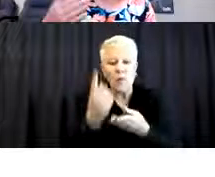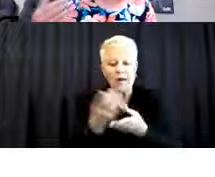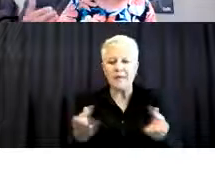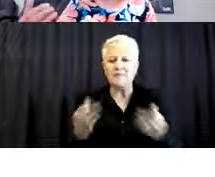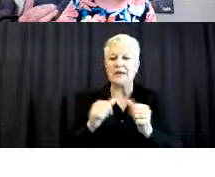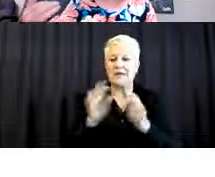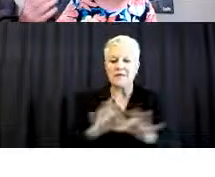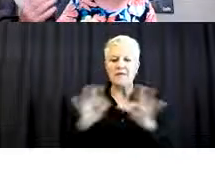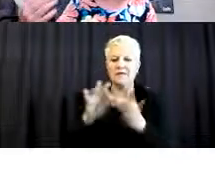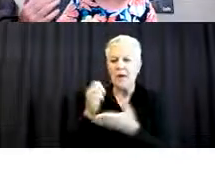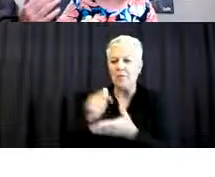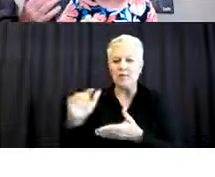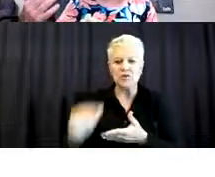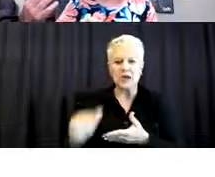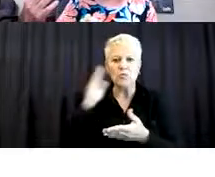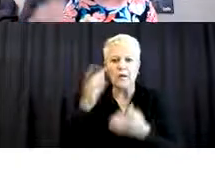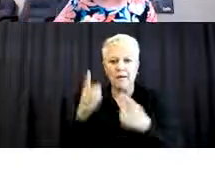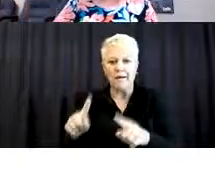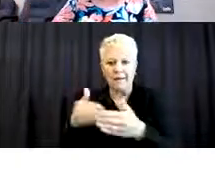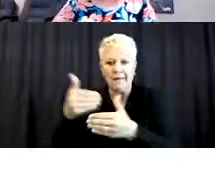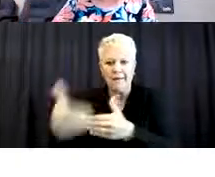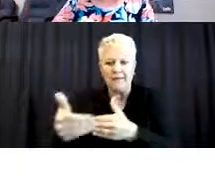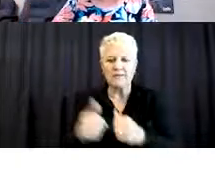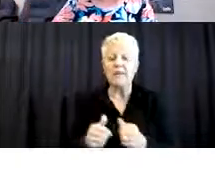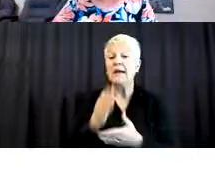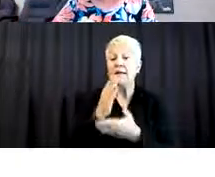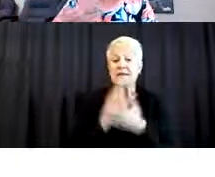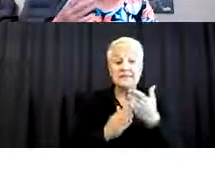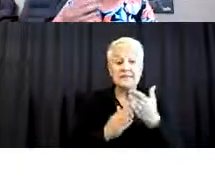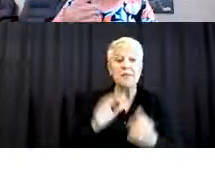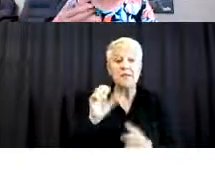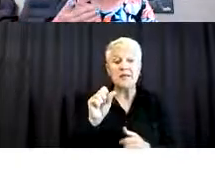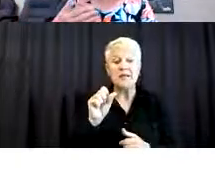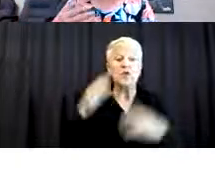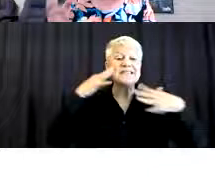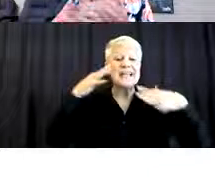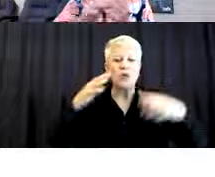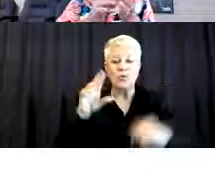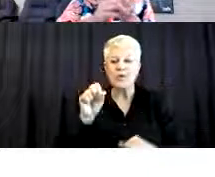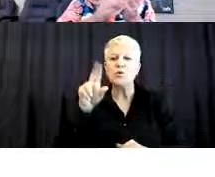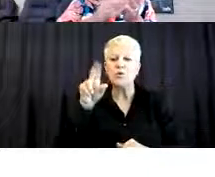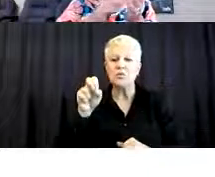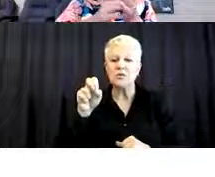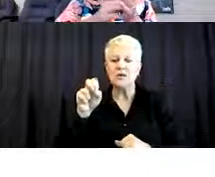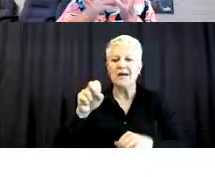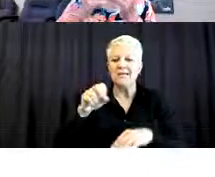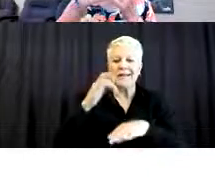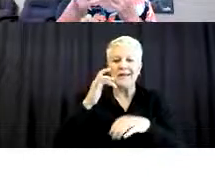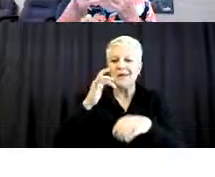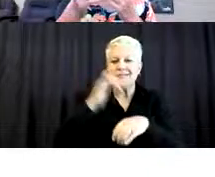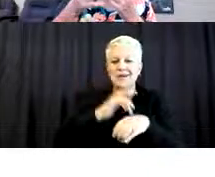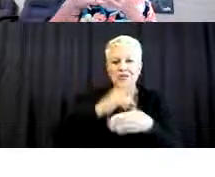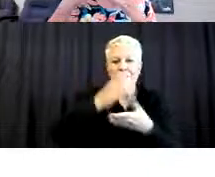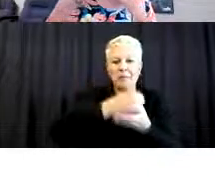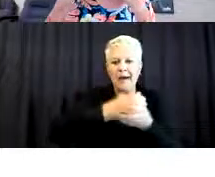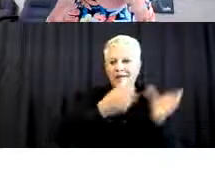valuable in helping a child know what's to come. Sound cues is another thing, shaking a sound toy, tapping on a bottle, doing